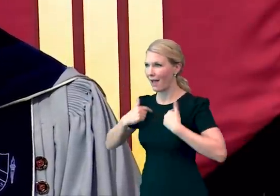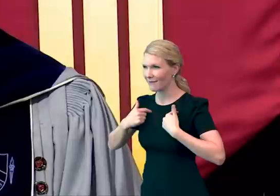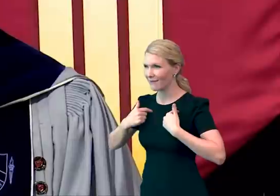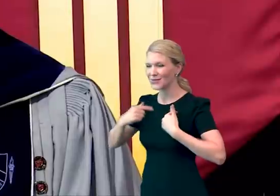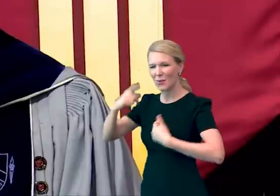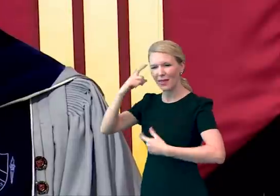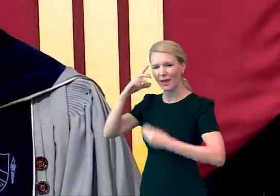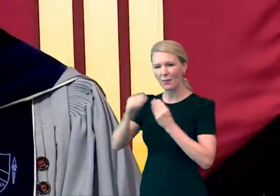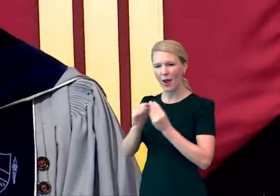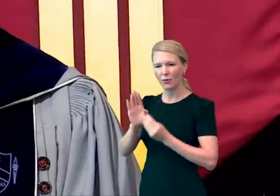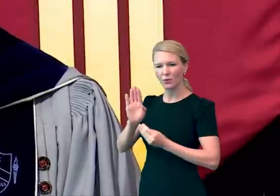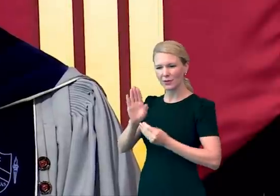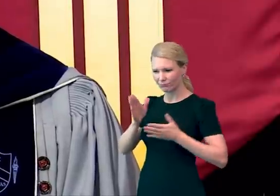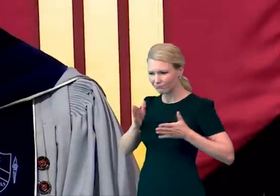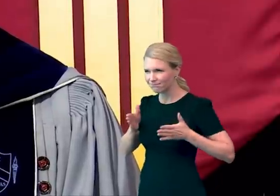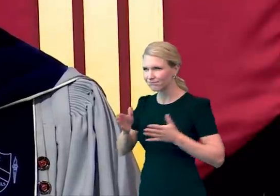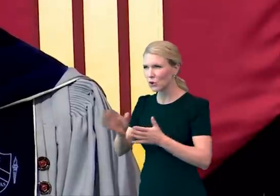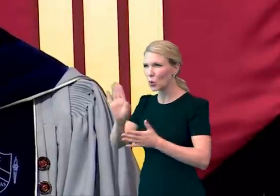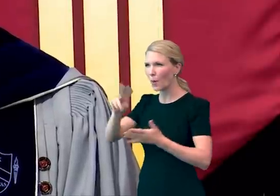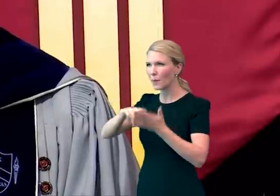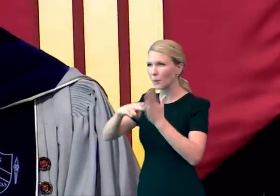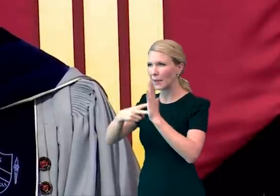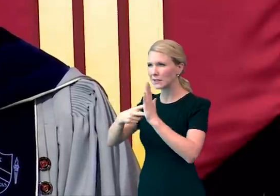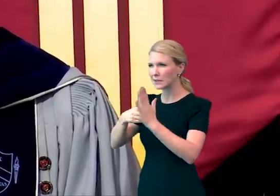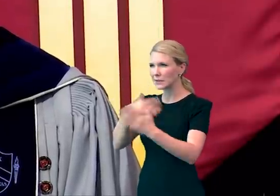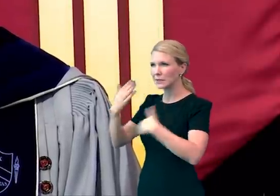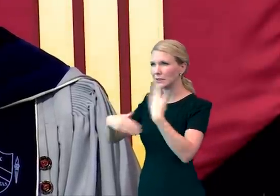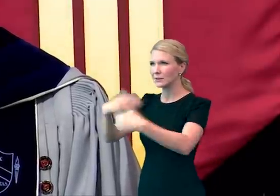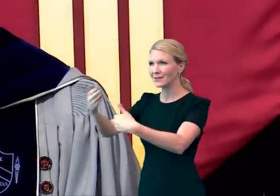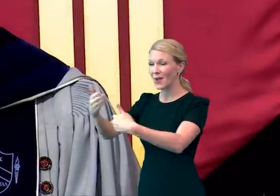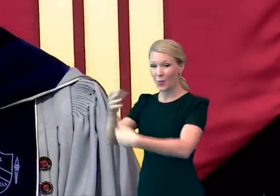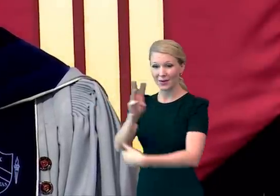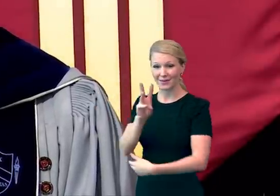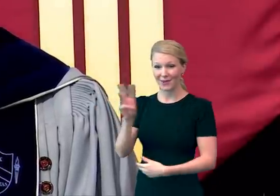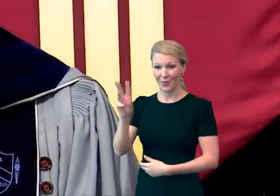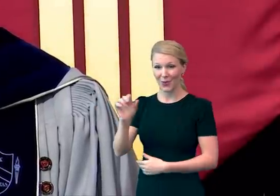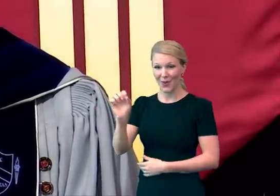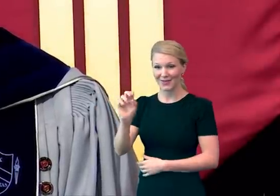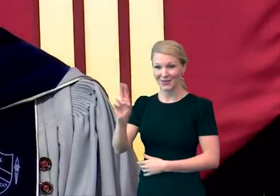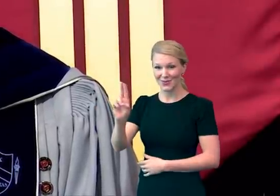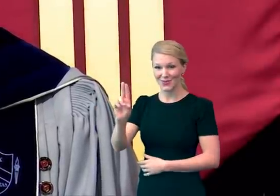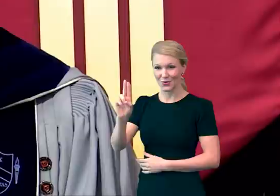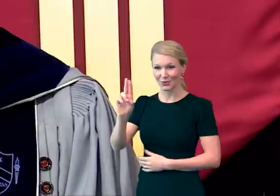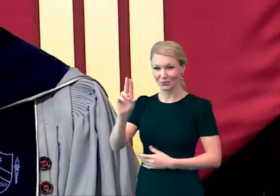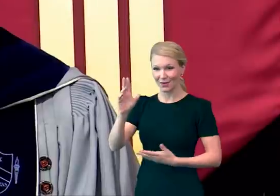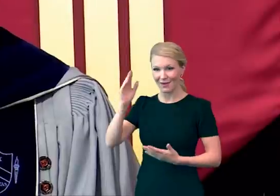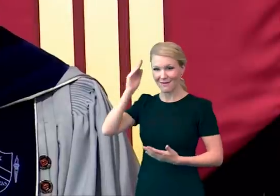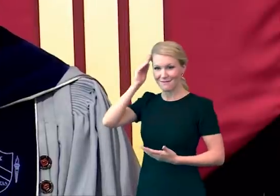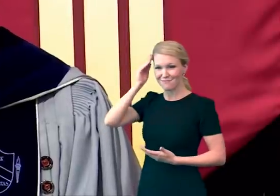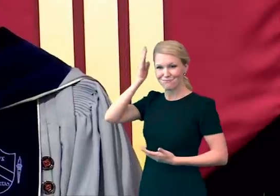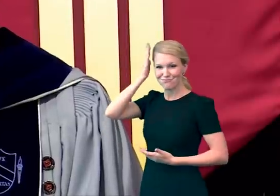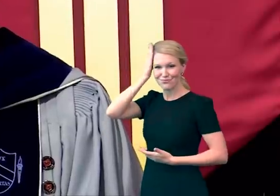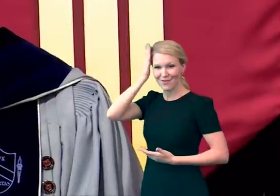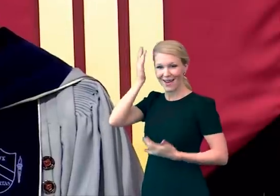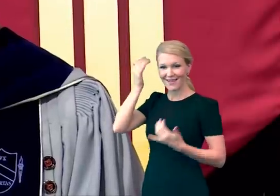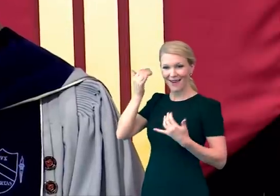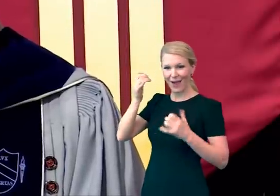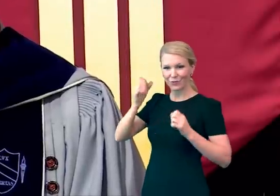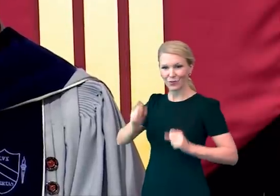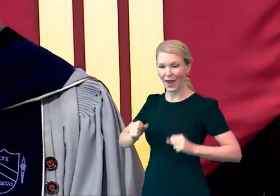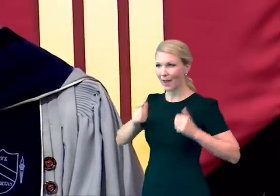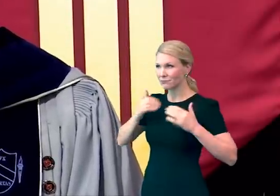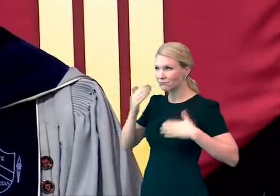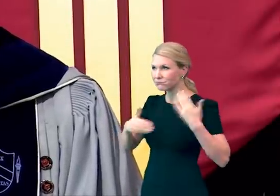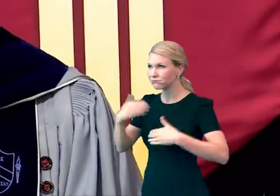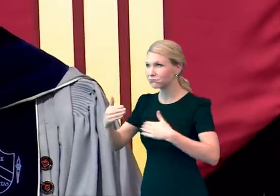dimensions and to consider not just the ways of this world, but your purposes within it. You leave WSU with the